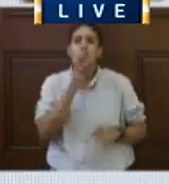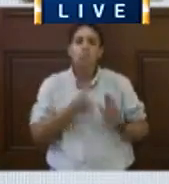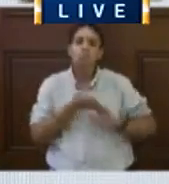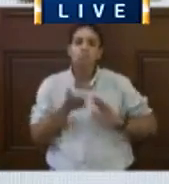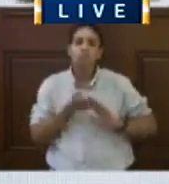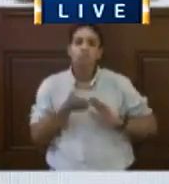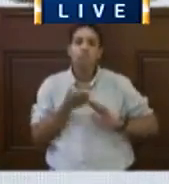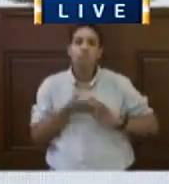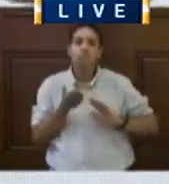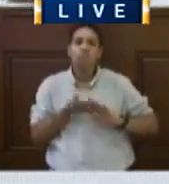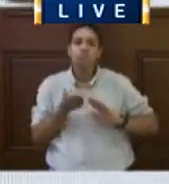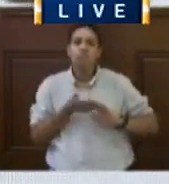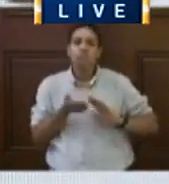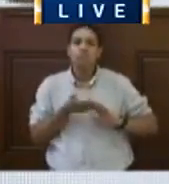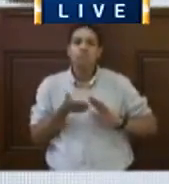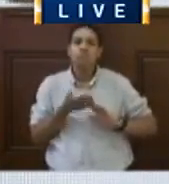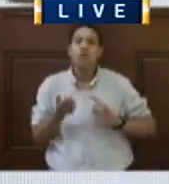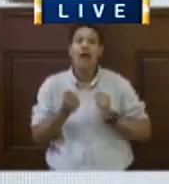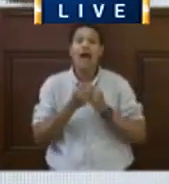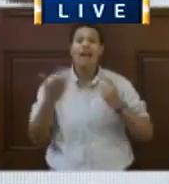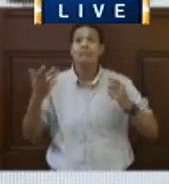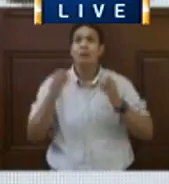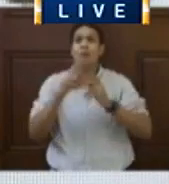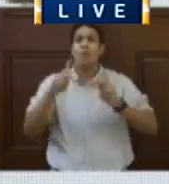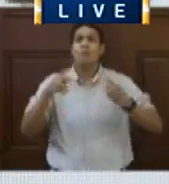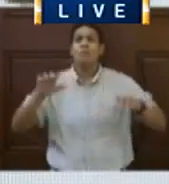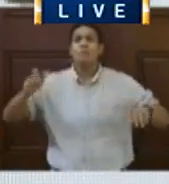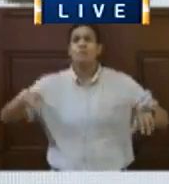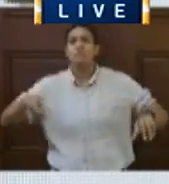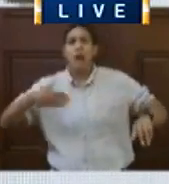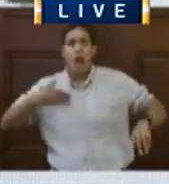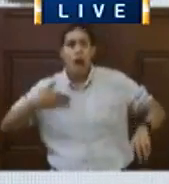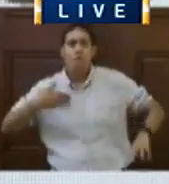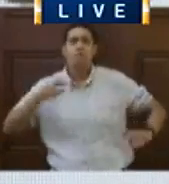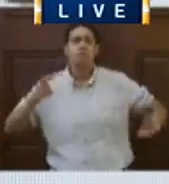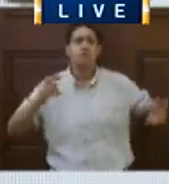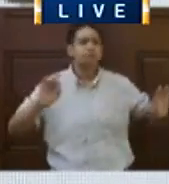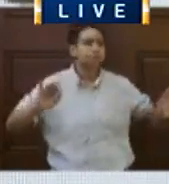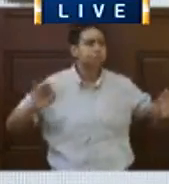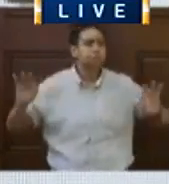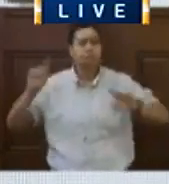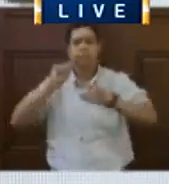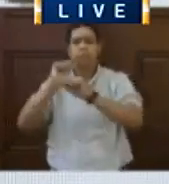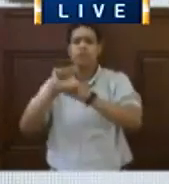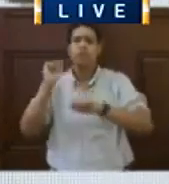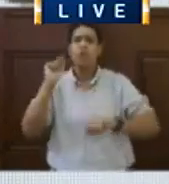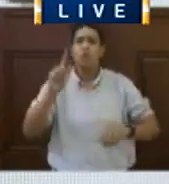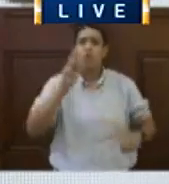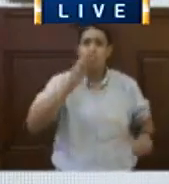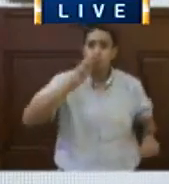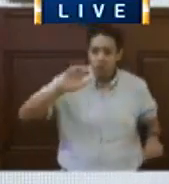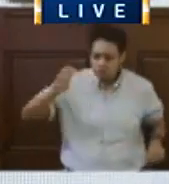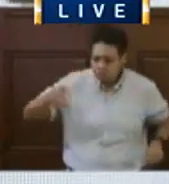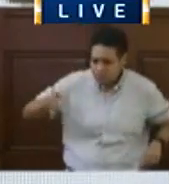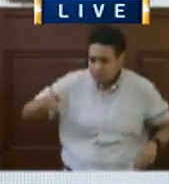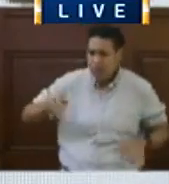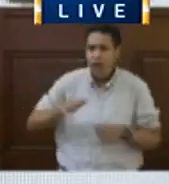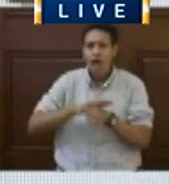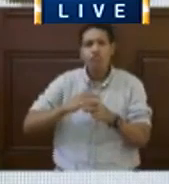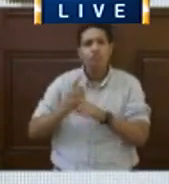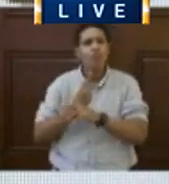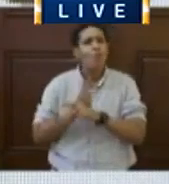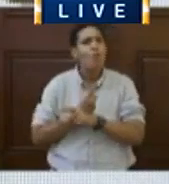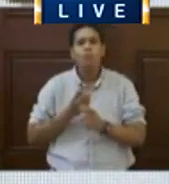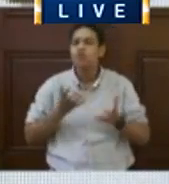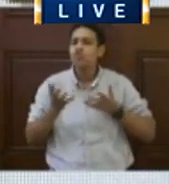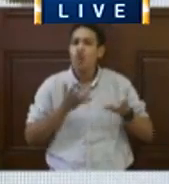to expand its reach, and to ensure that all the utility areas are properly served. And they have been